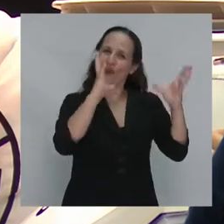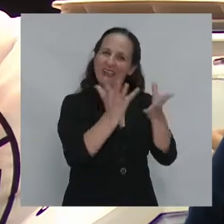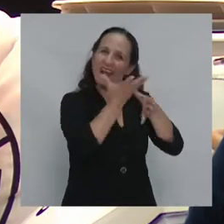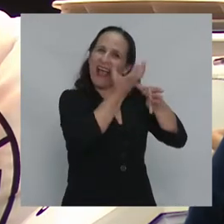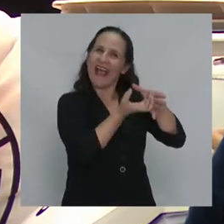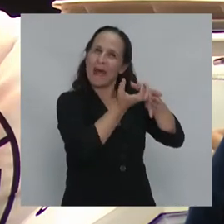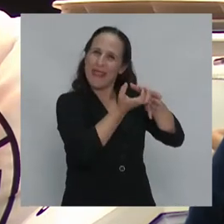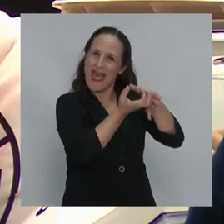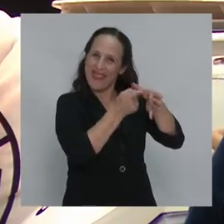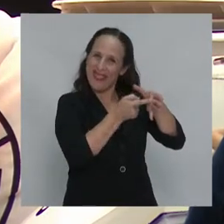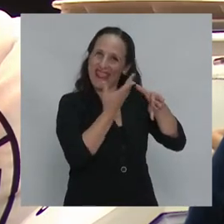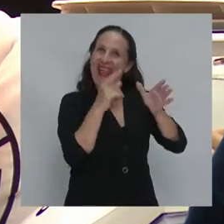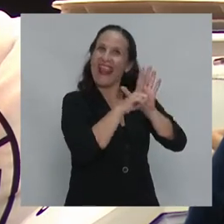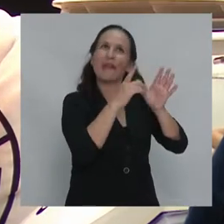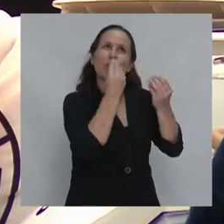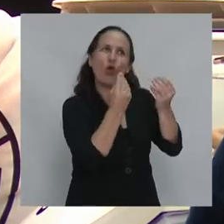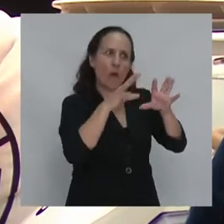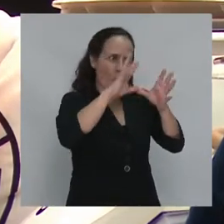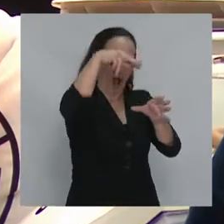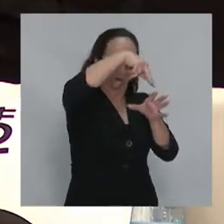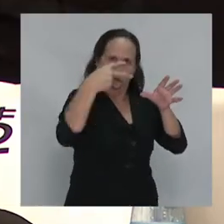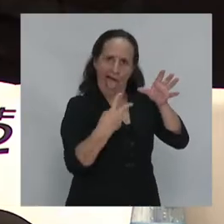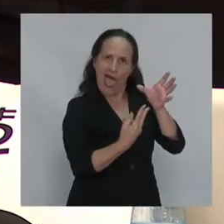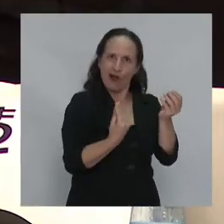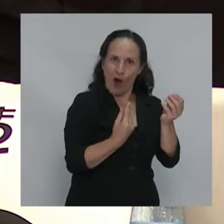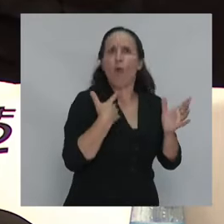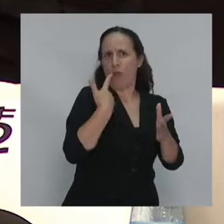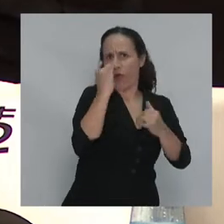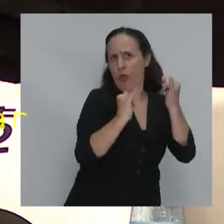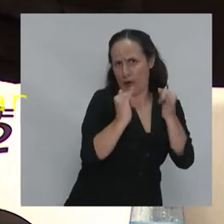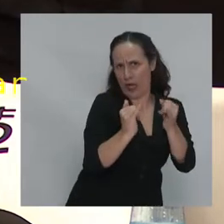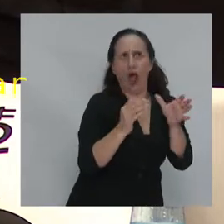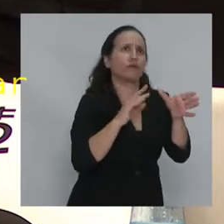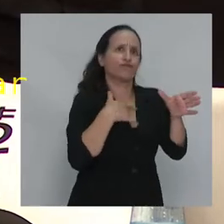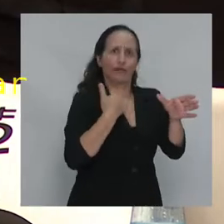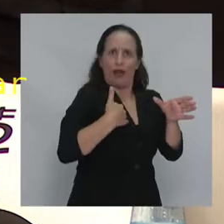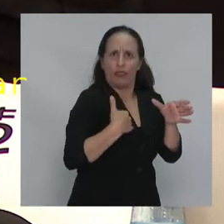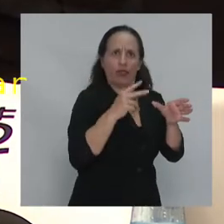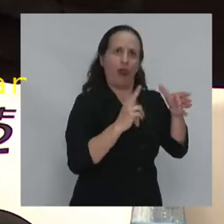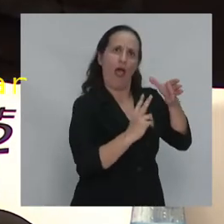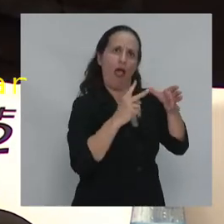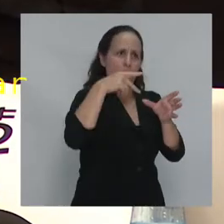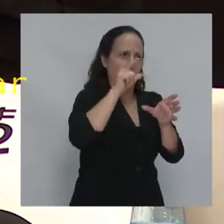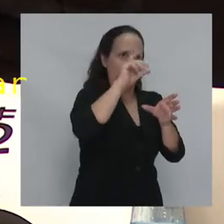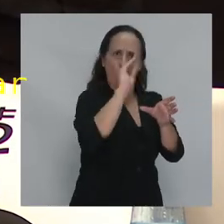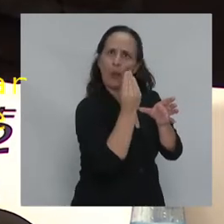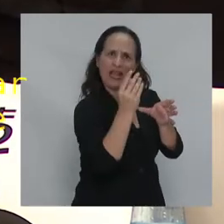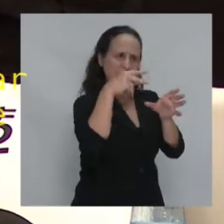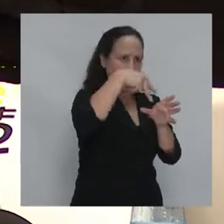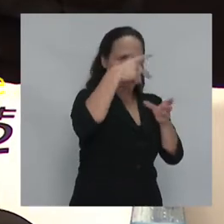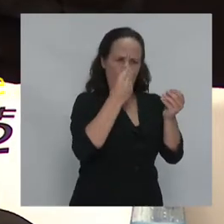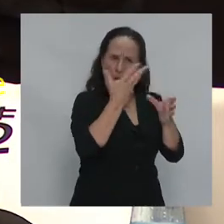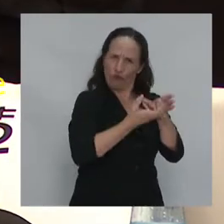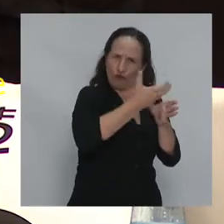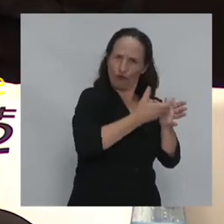gravity applied to Argentina how it applied to Brazil how it applied to most advanced countries but I want to instead answer